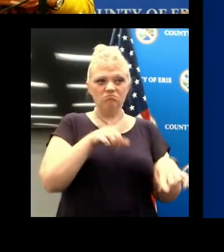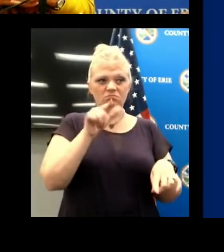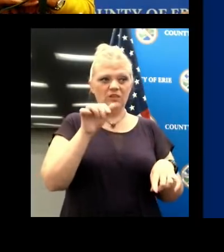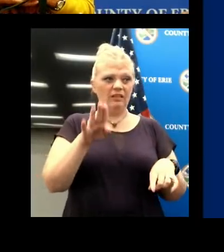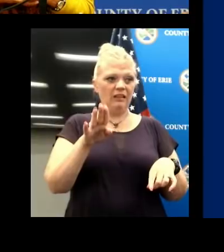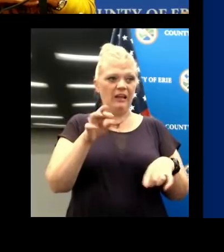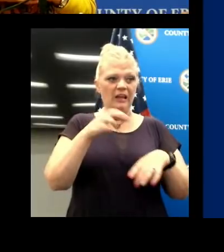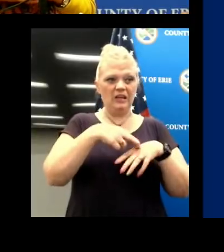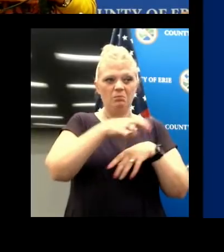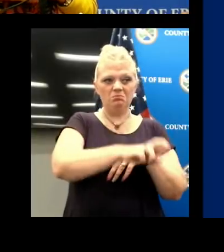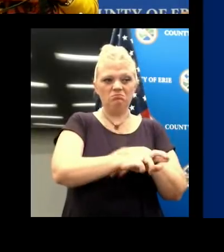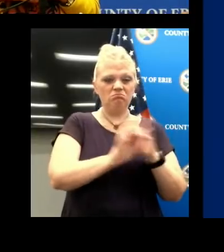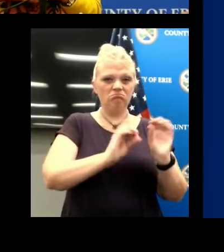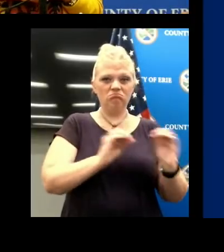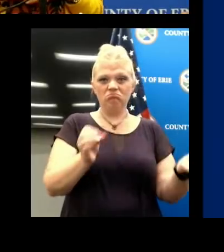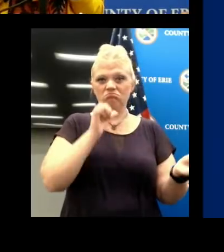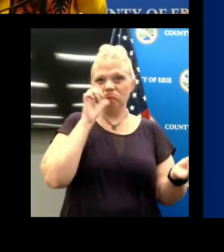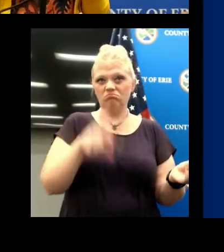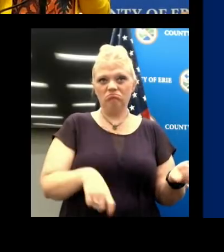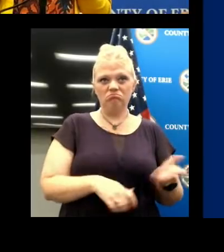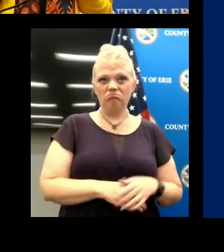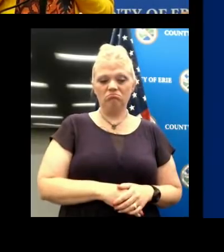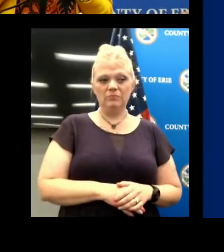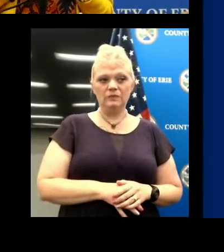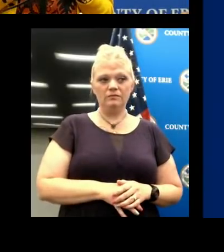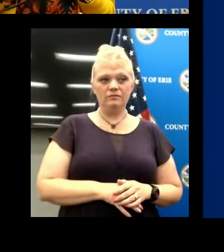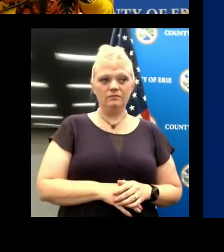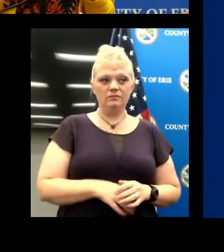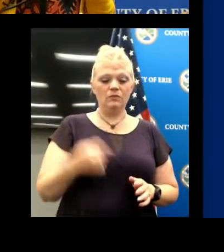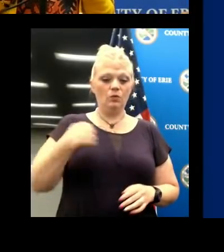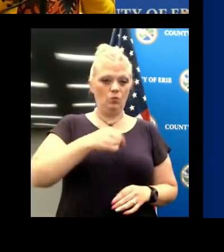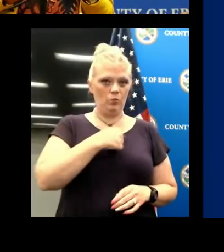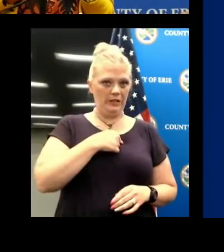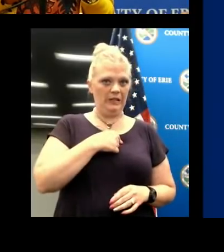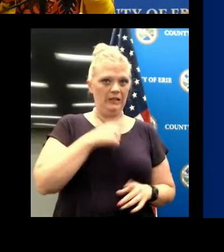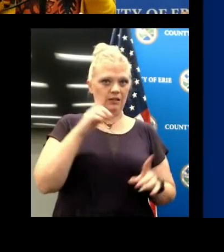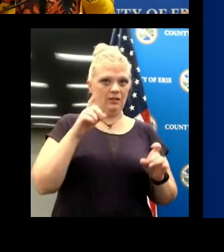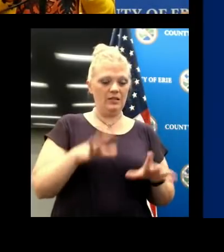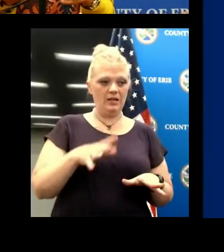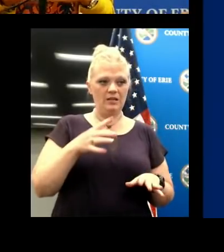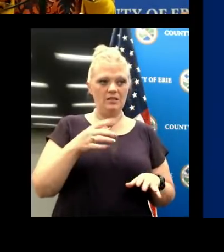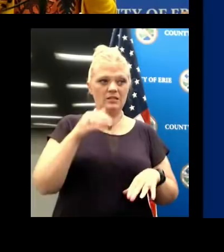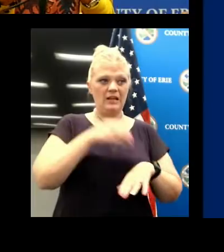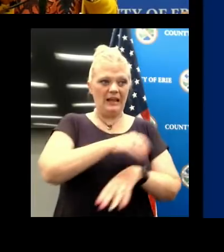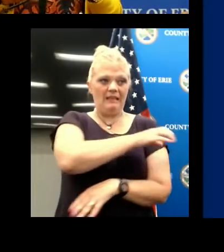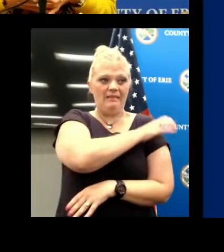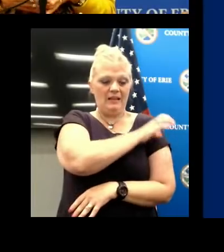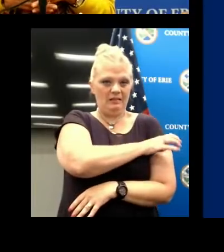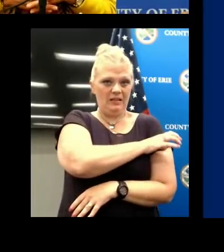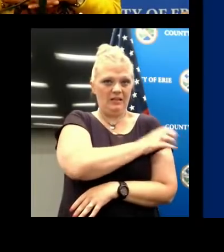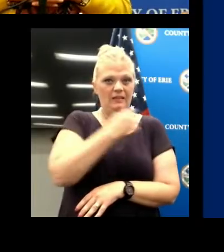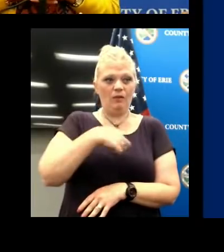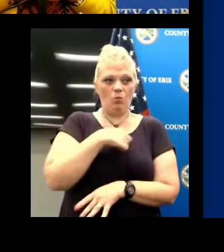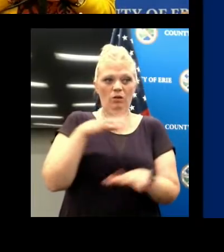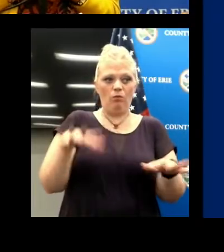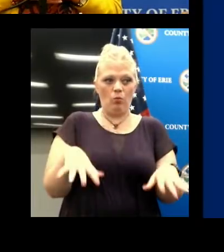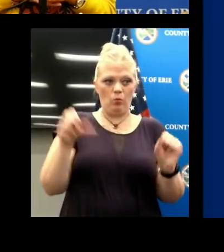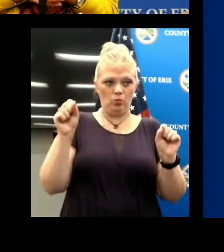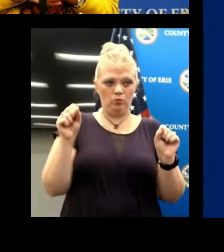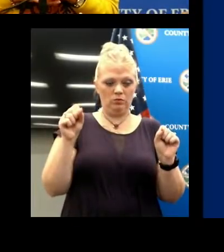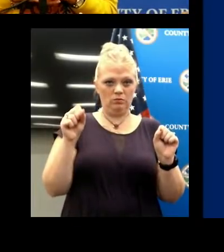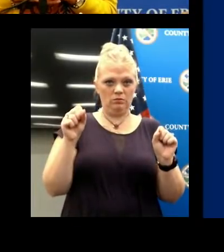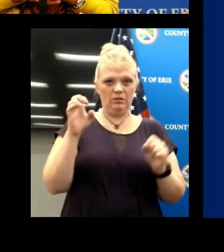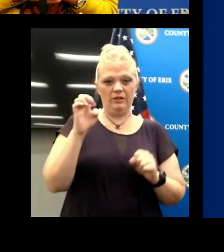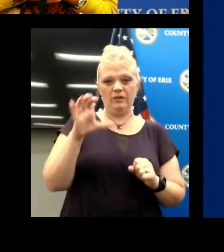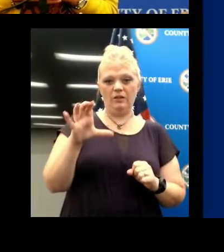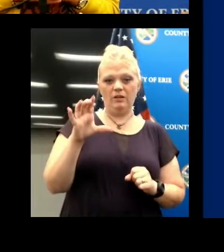lab requisition. These are we are doing the tests at the clinics that we host at the Erie